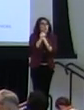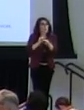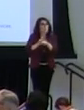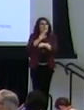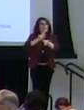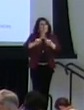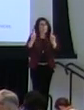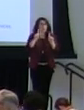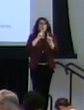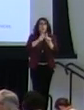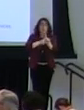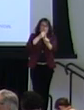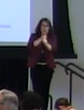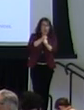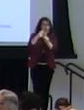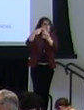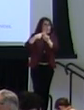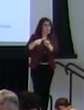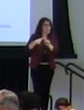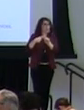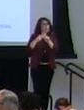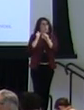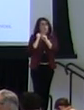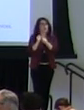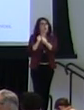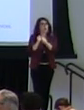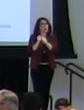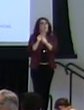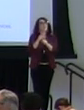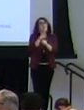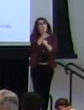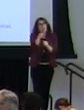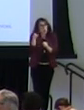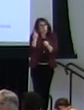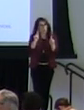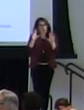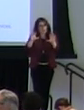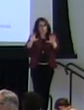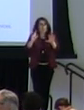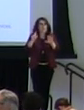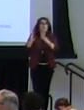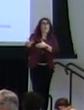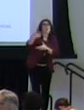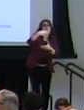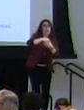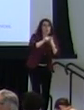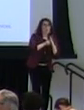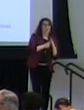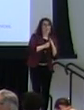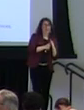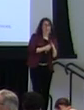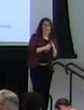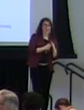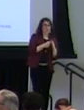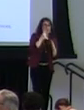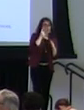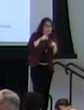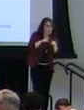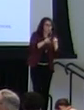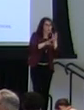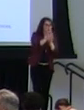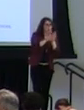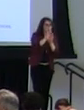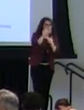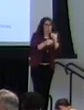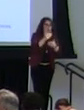be impactful, then they have to be there at the beginning for as long as it takes. Having said that, I think